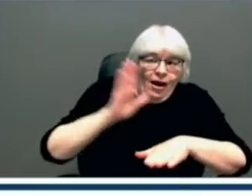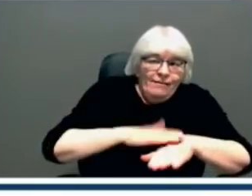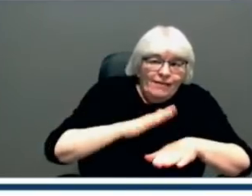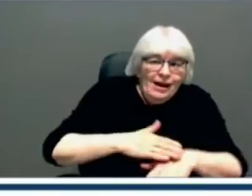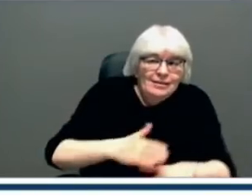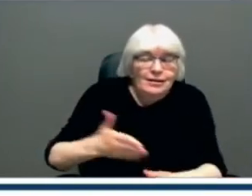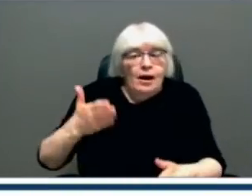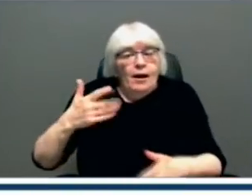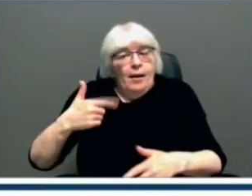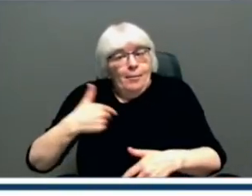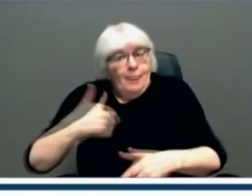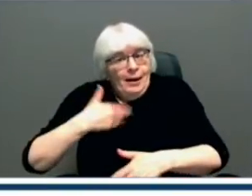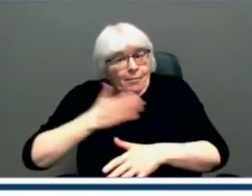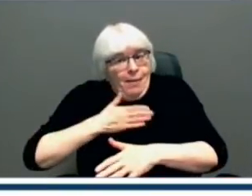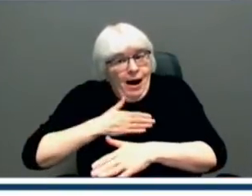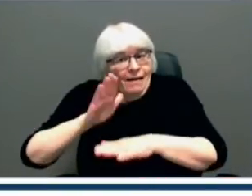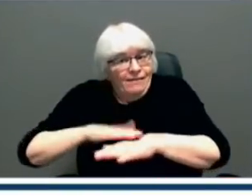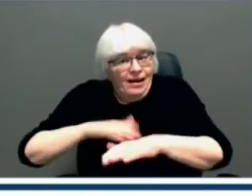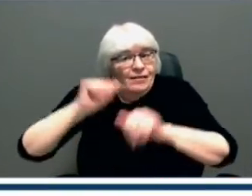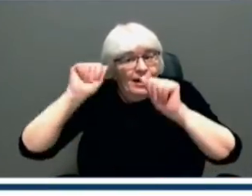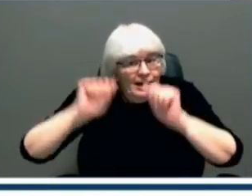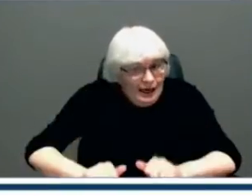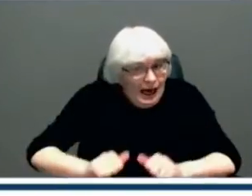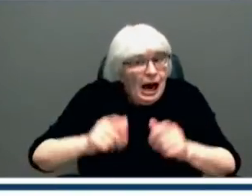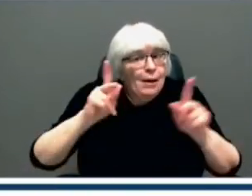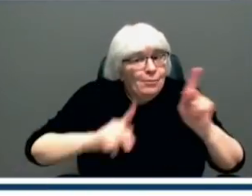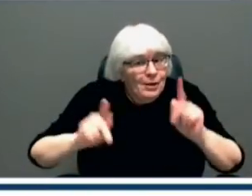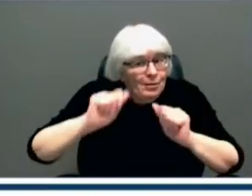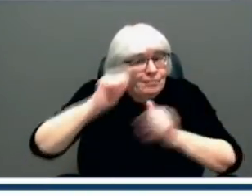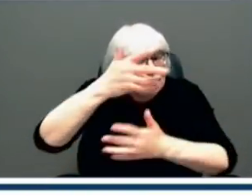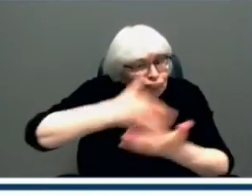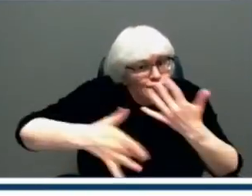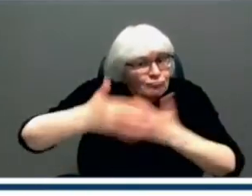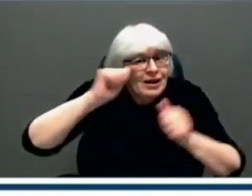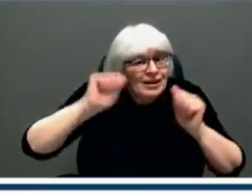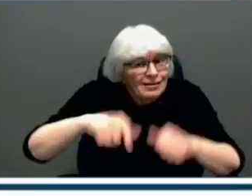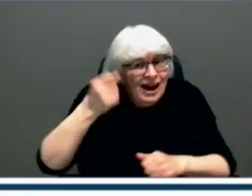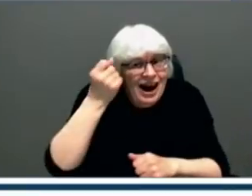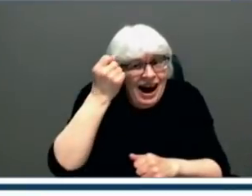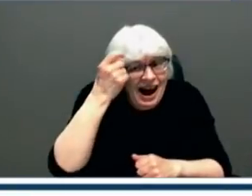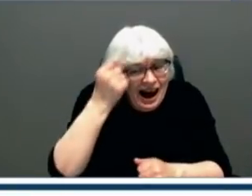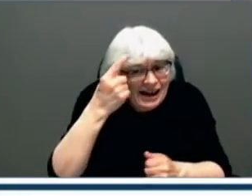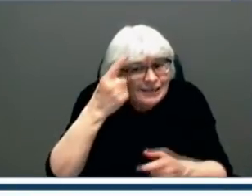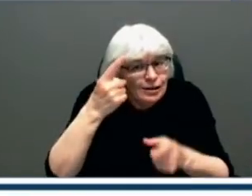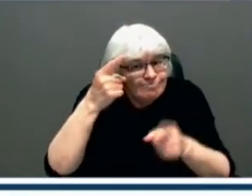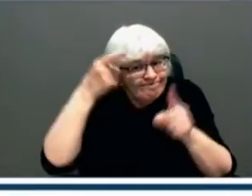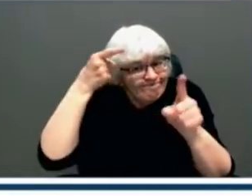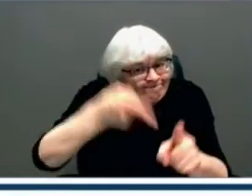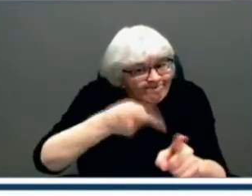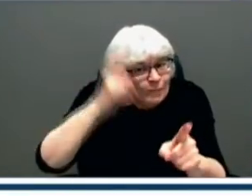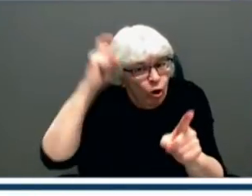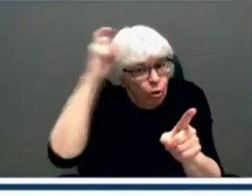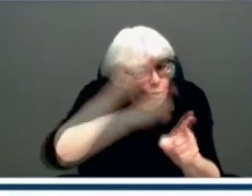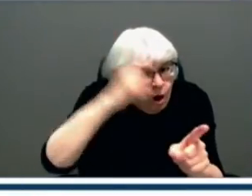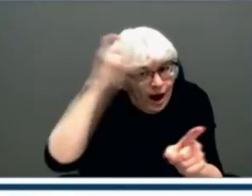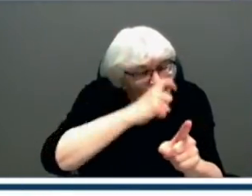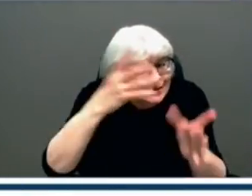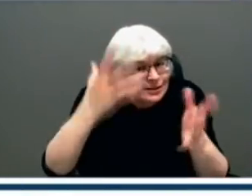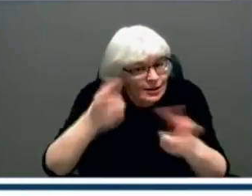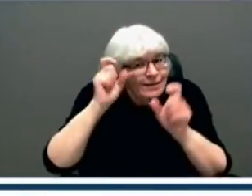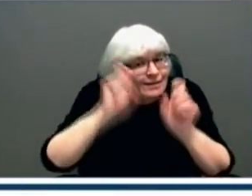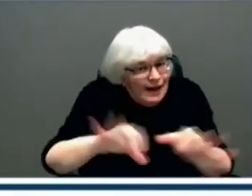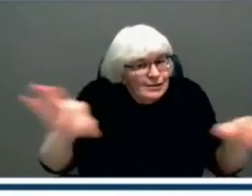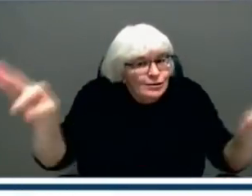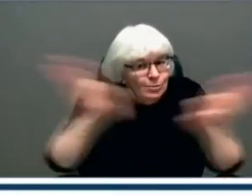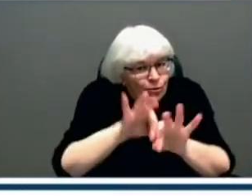about, make your choices wisely, follow precautions carefully. We have to learn